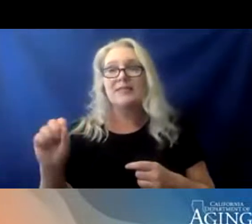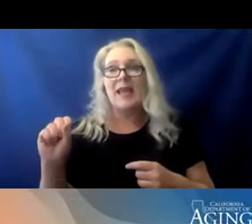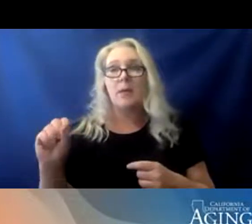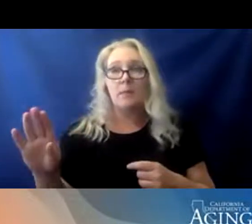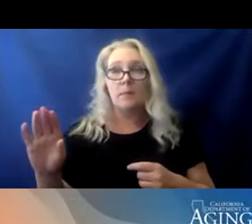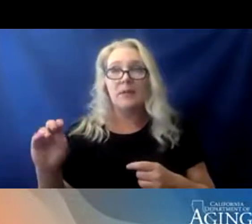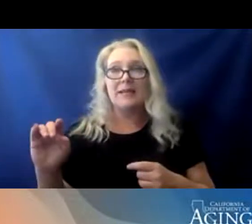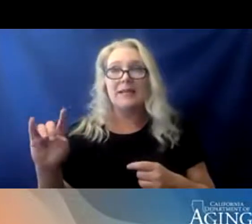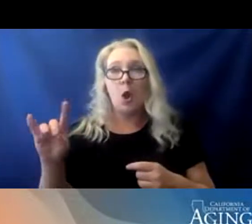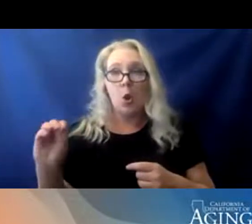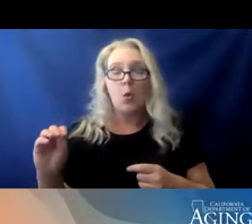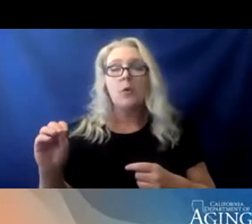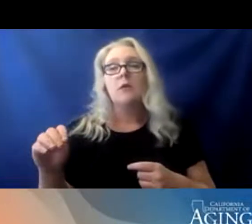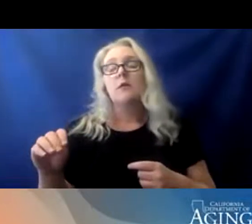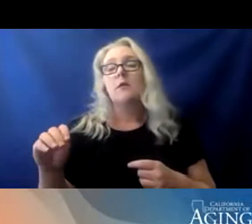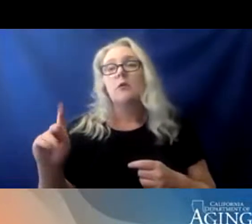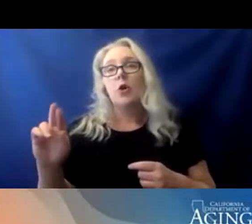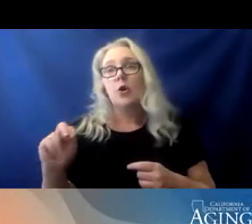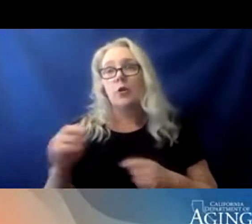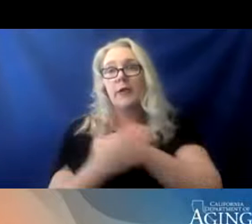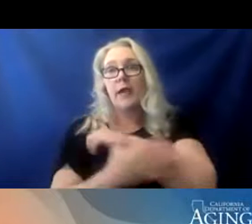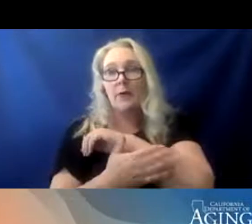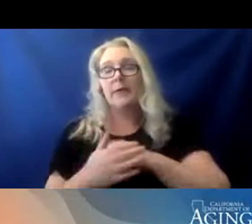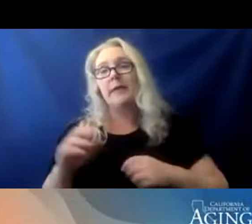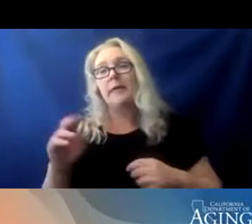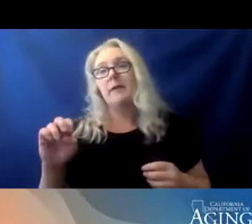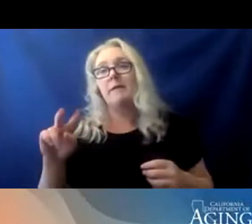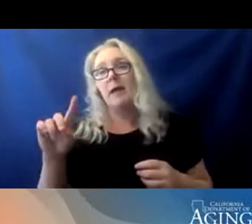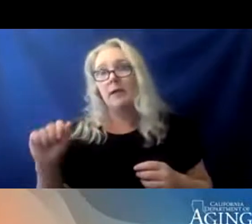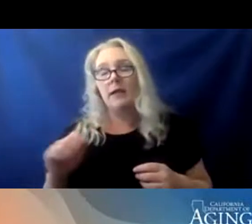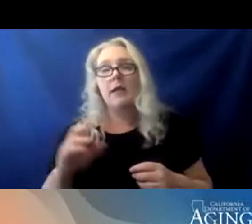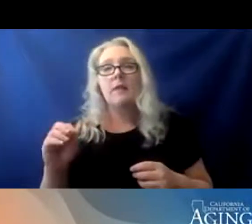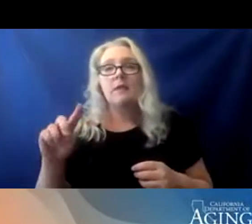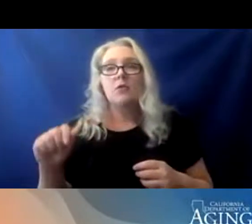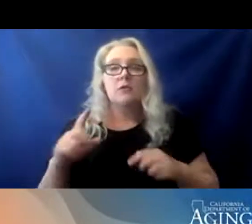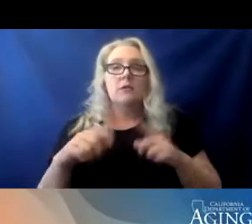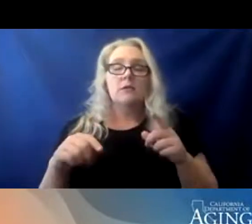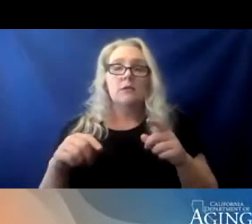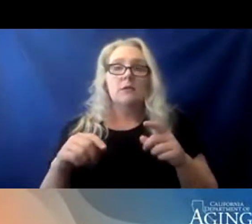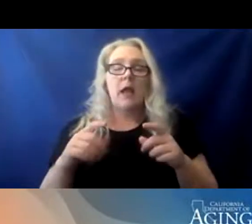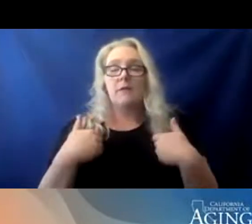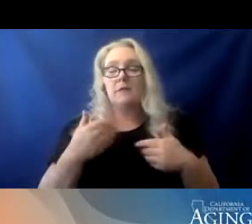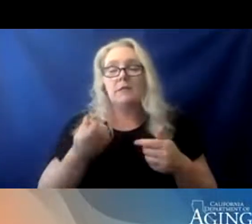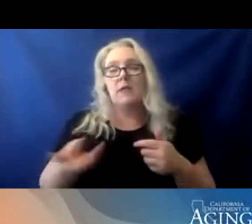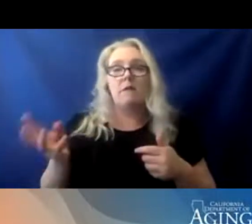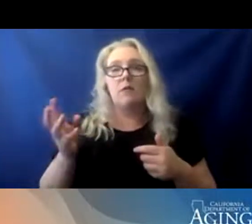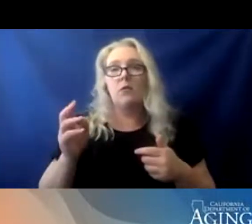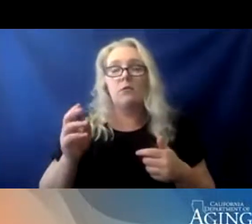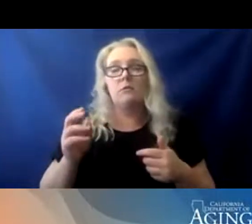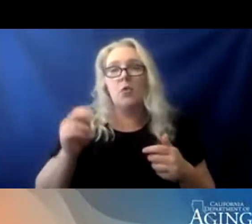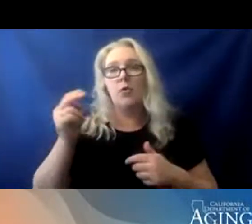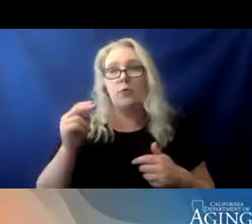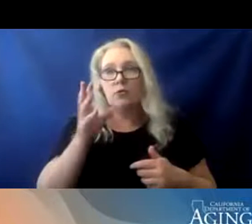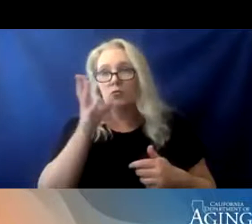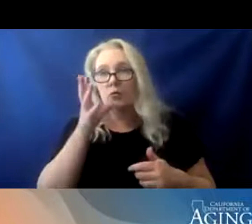and Kern County, and then the Diversability Action Network, which is comprised of several northern rural counties, also